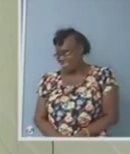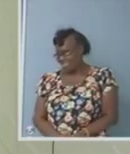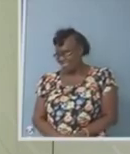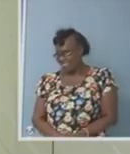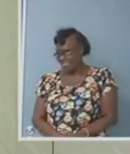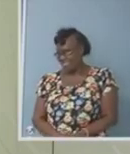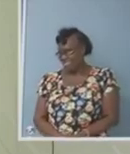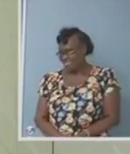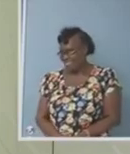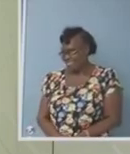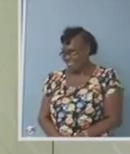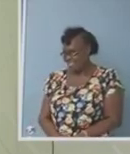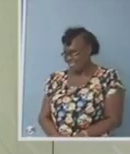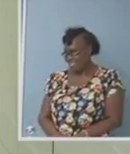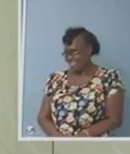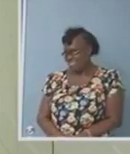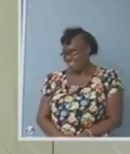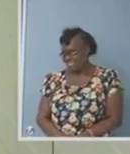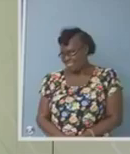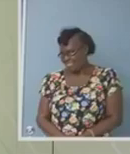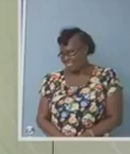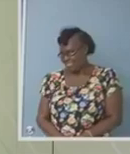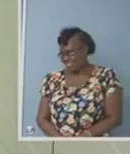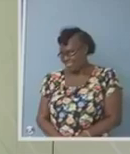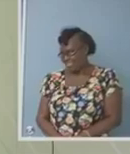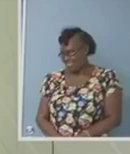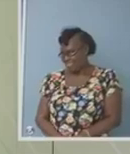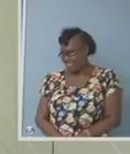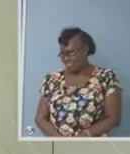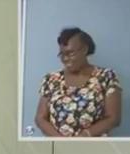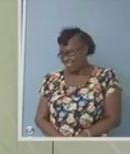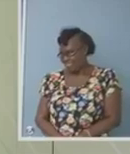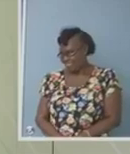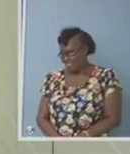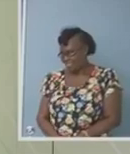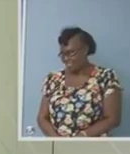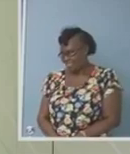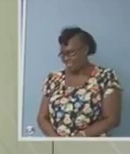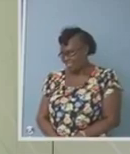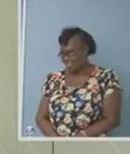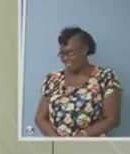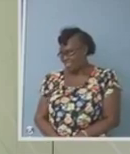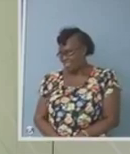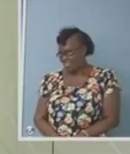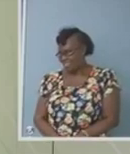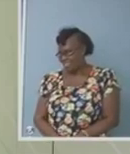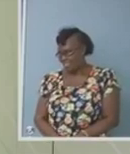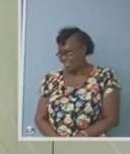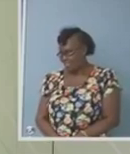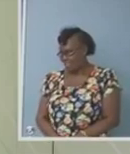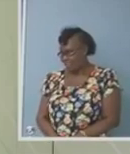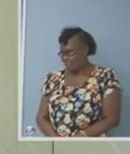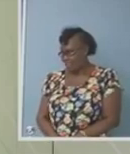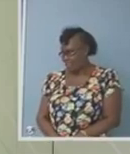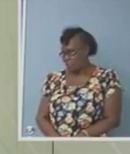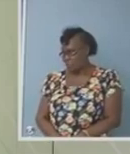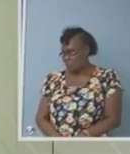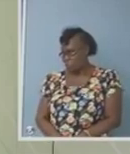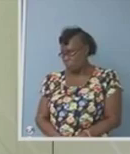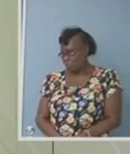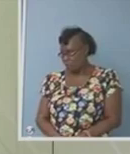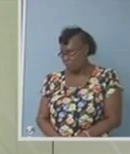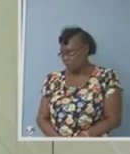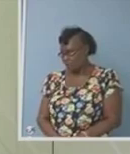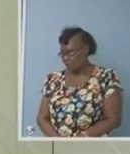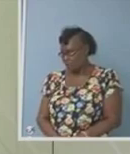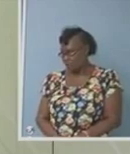and input that we inform the policy moving forward. So in addition to the Finance Committee, so